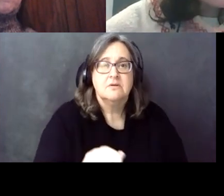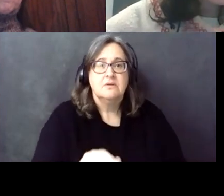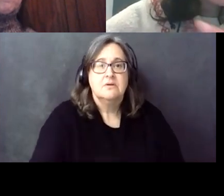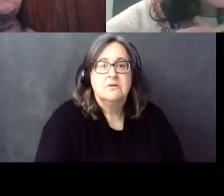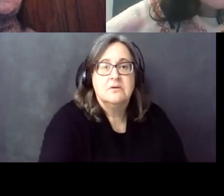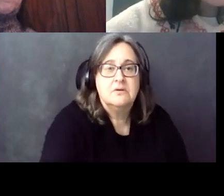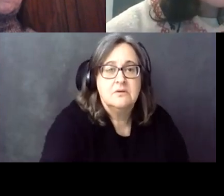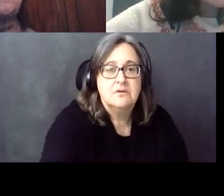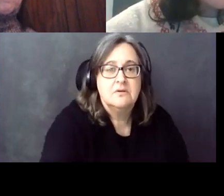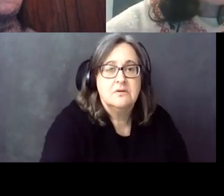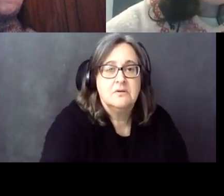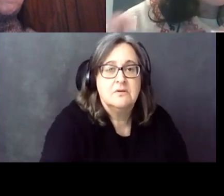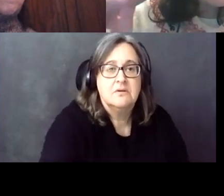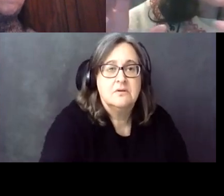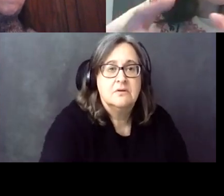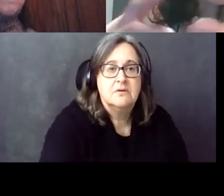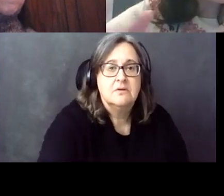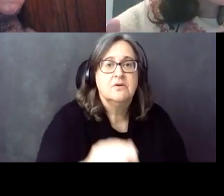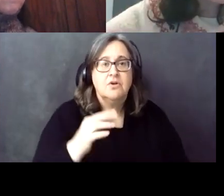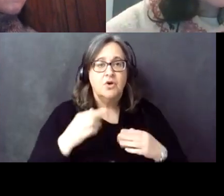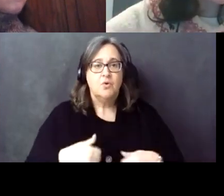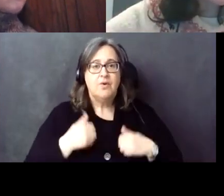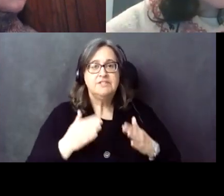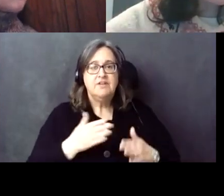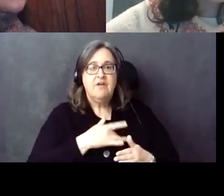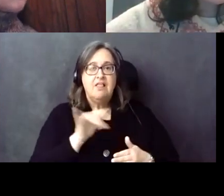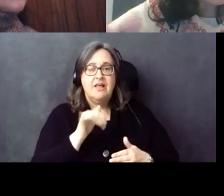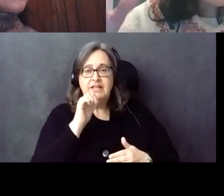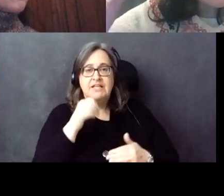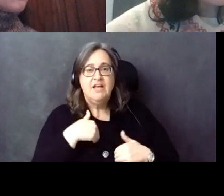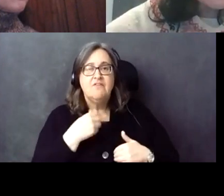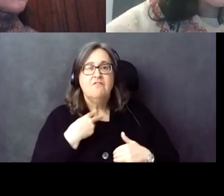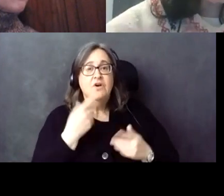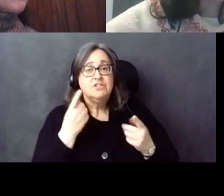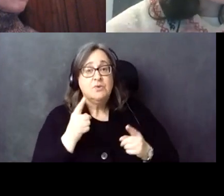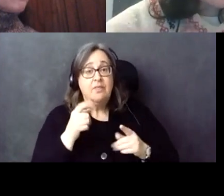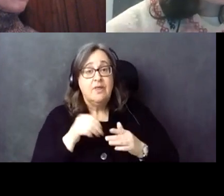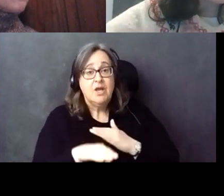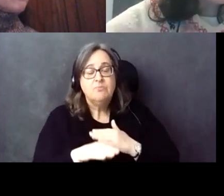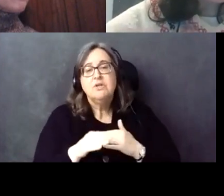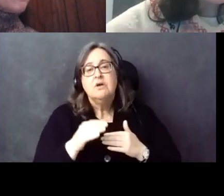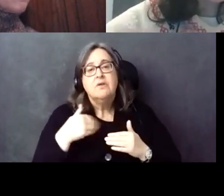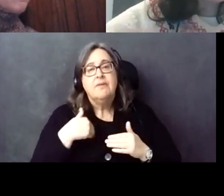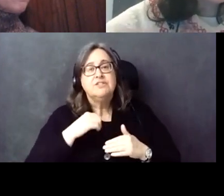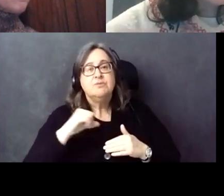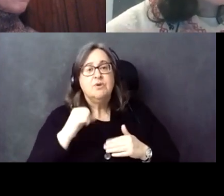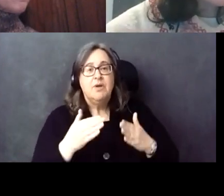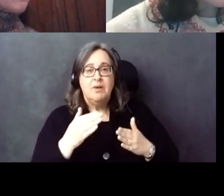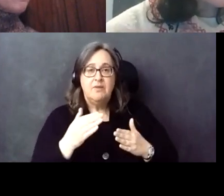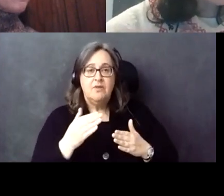have a voice when they came in. So there was some pushback on the fact that perhaps bike